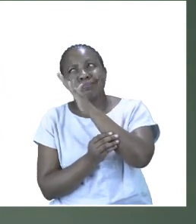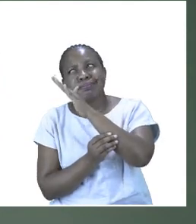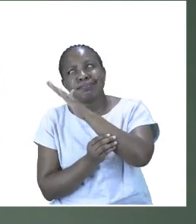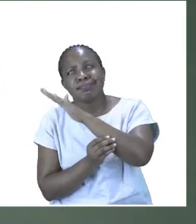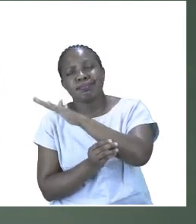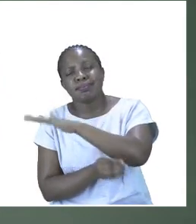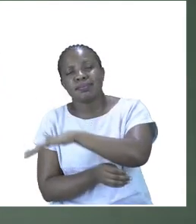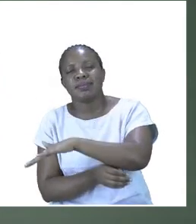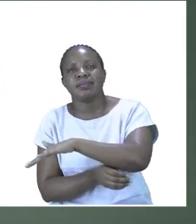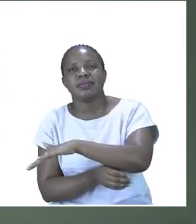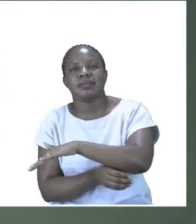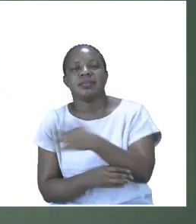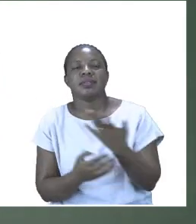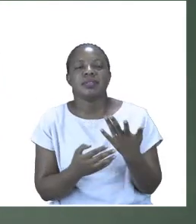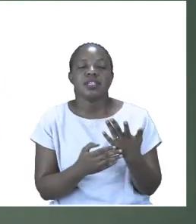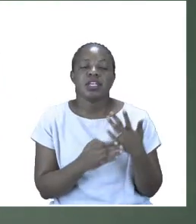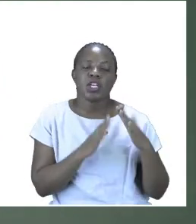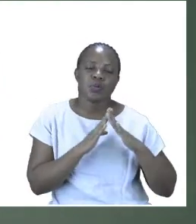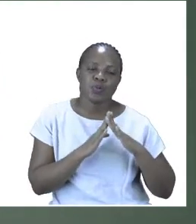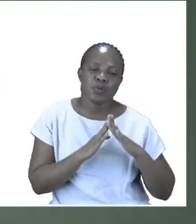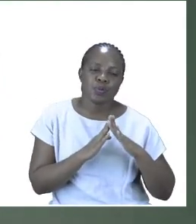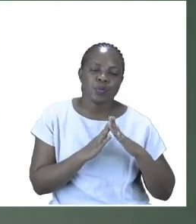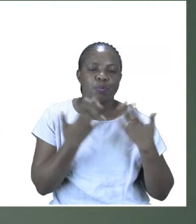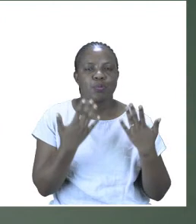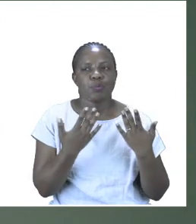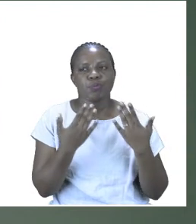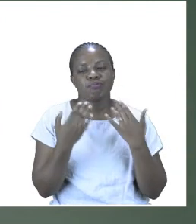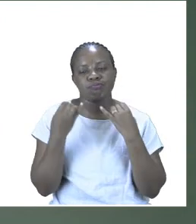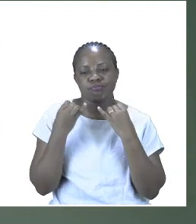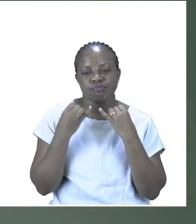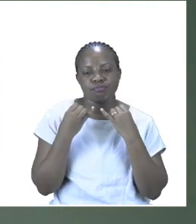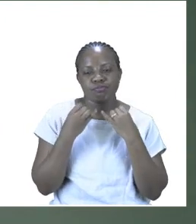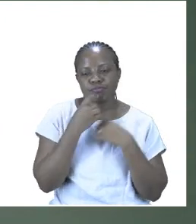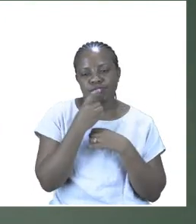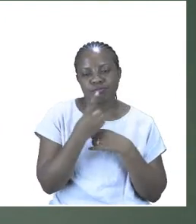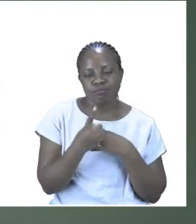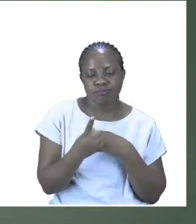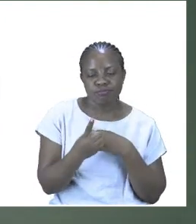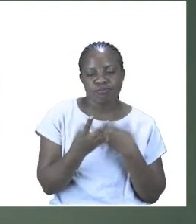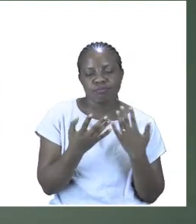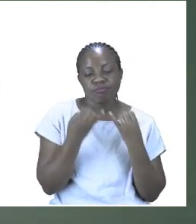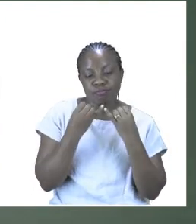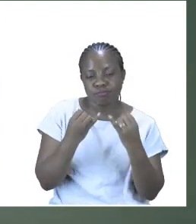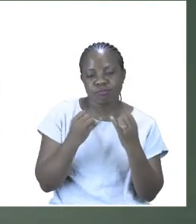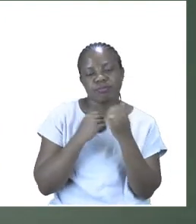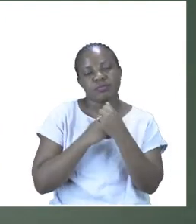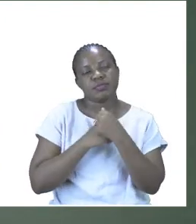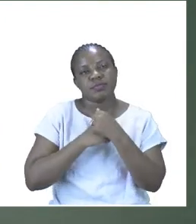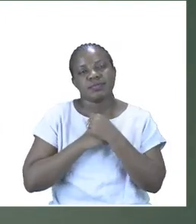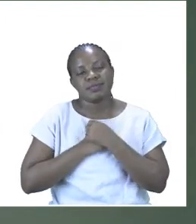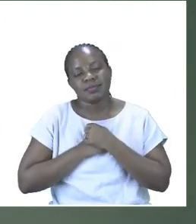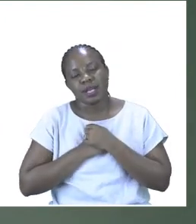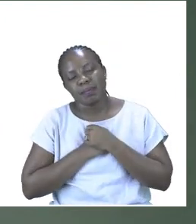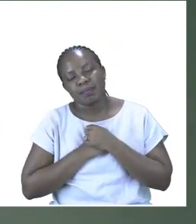parents, our brothers and sisters, and anyone else that is in the house, after taking a